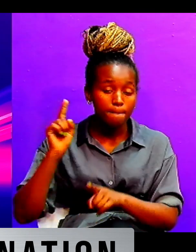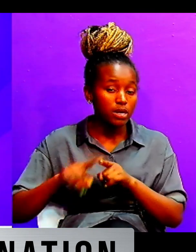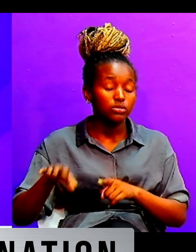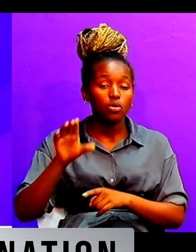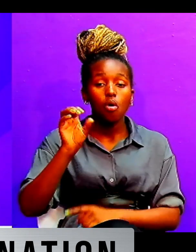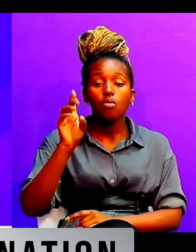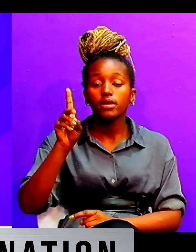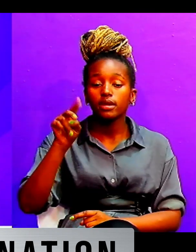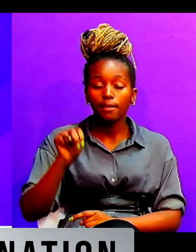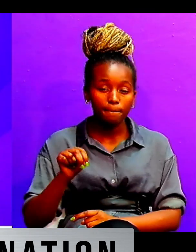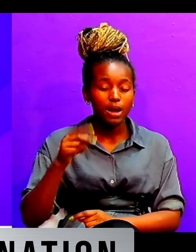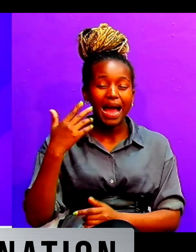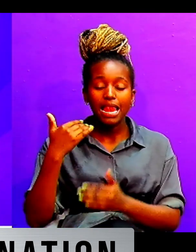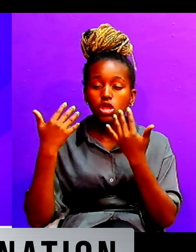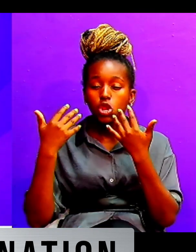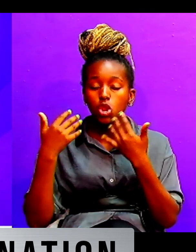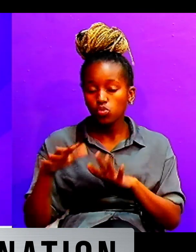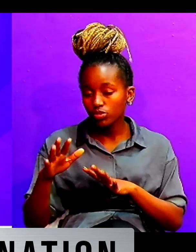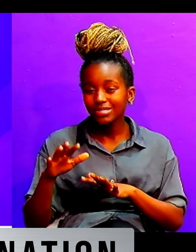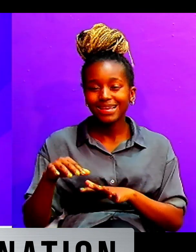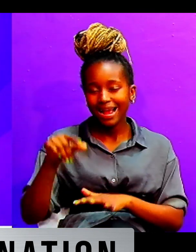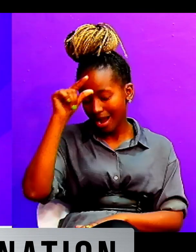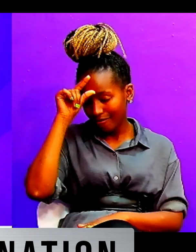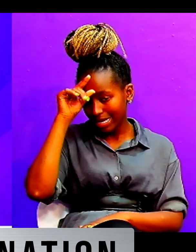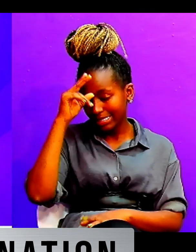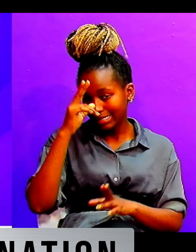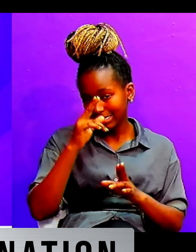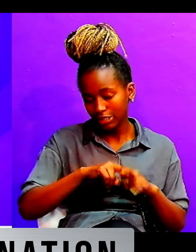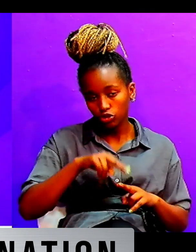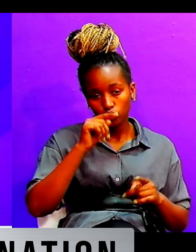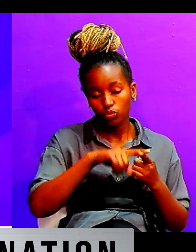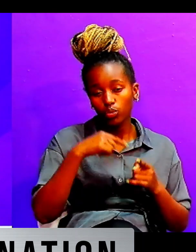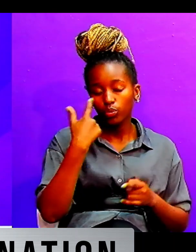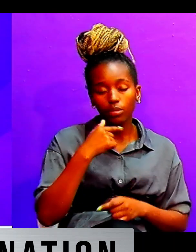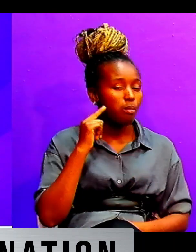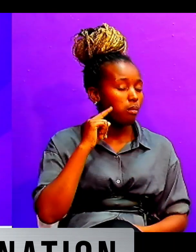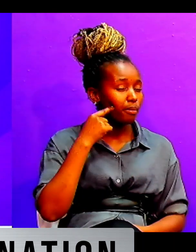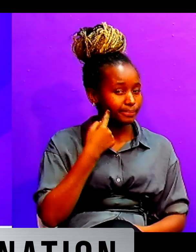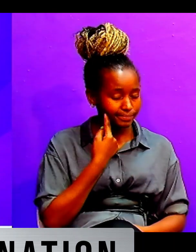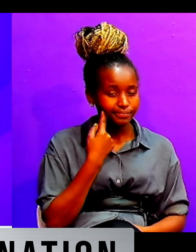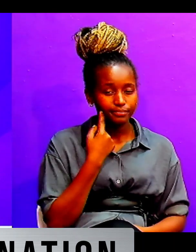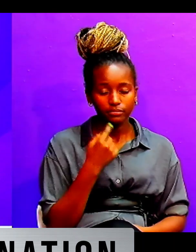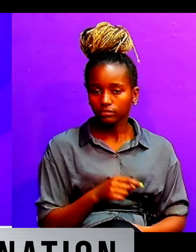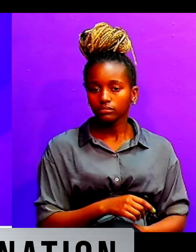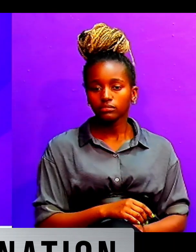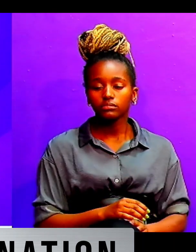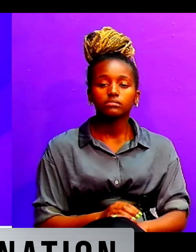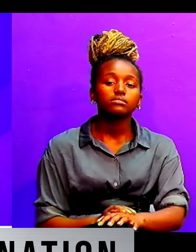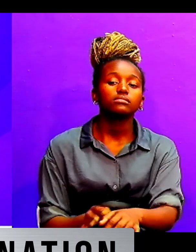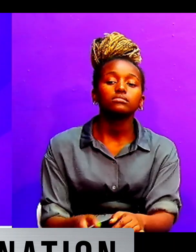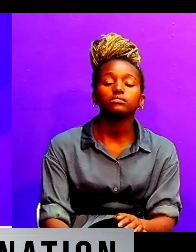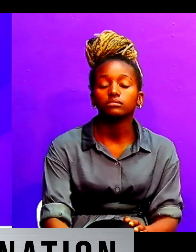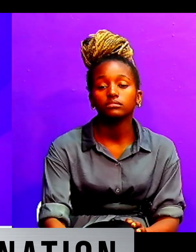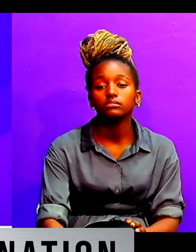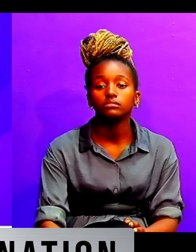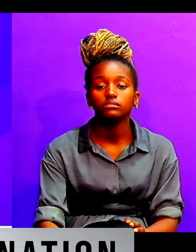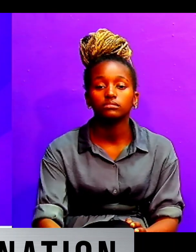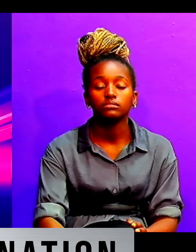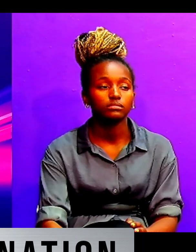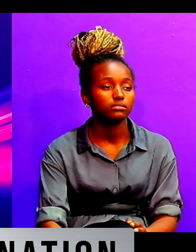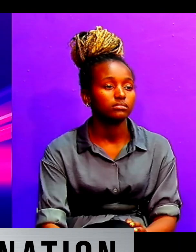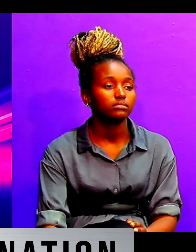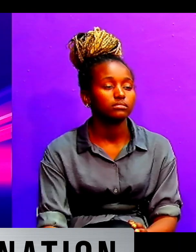losing the governor's seat to Sakaja. Yes. Courtesy of that move. Courtesy of that move. And probably if he would have gone